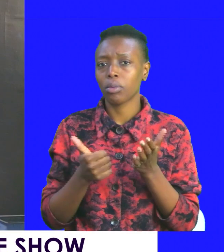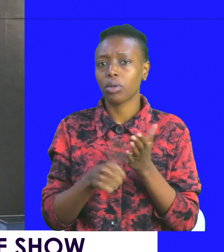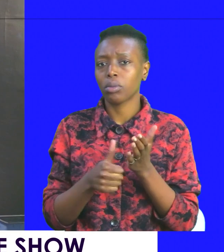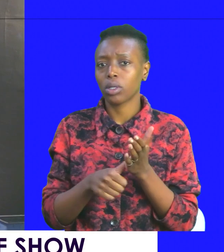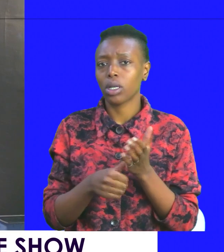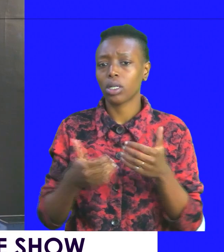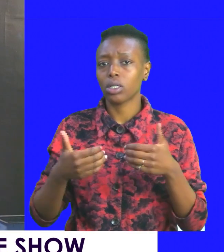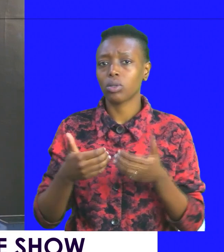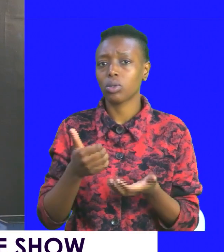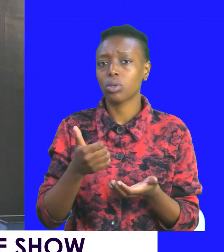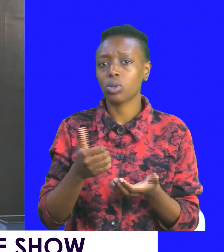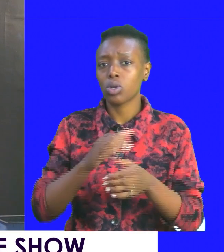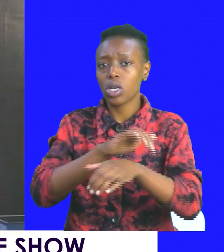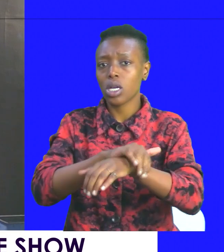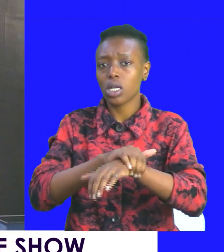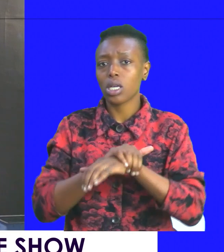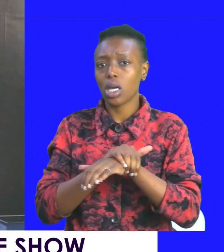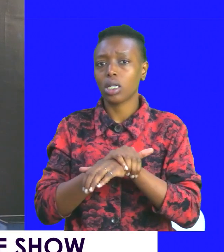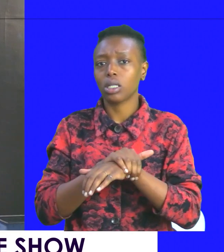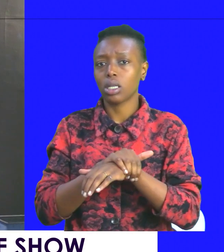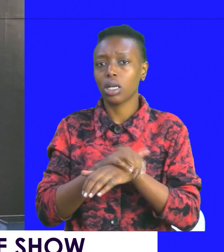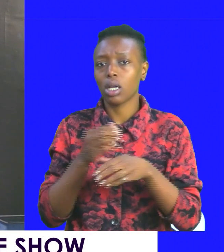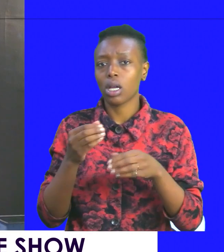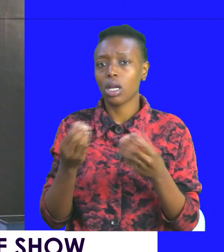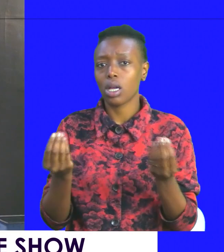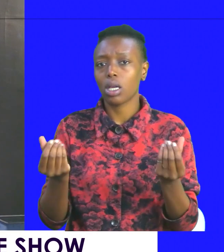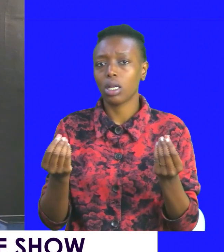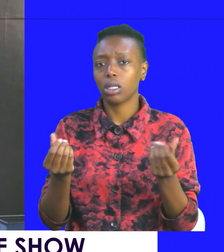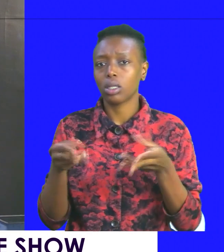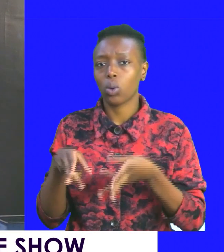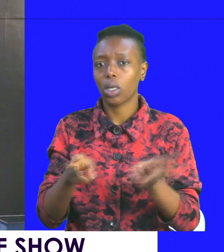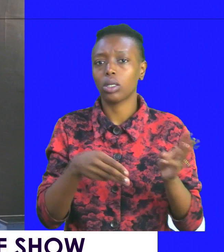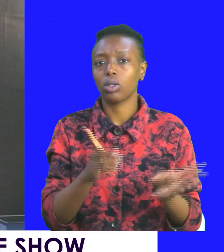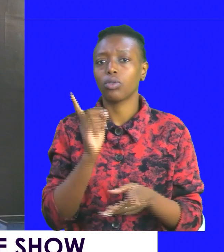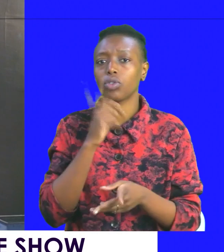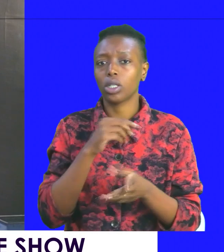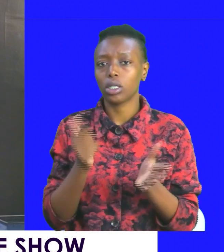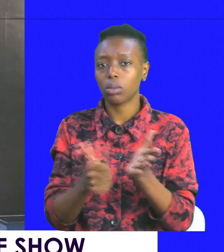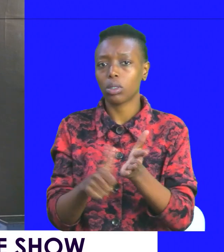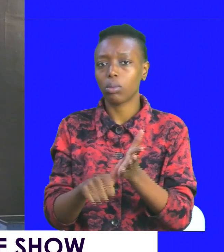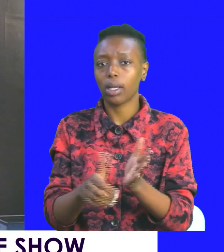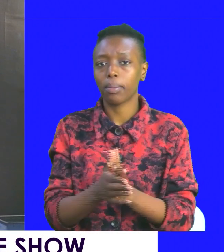sometimes when women talk, they just want to talk and talk and talk without you talking back and